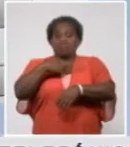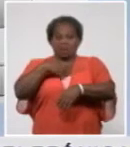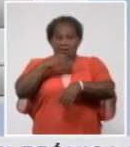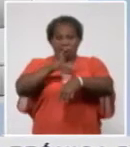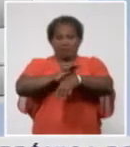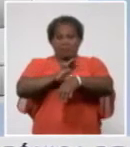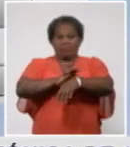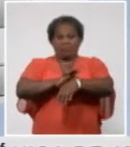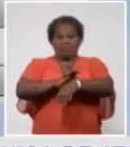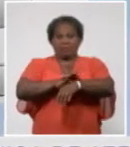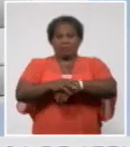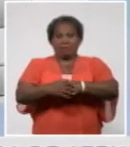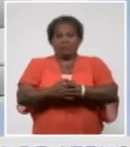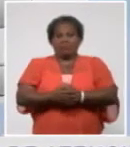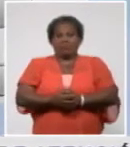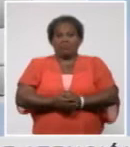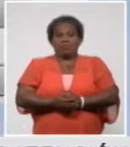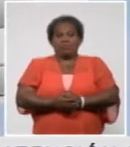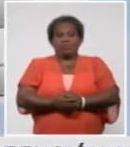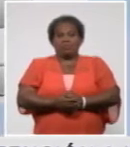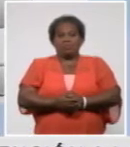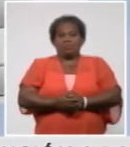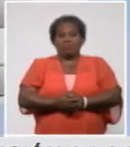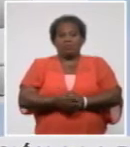29,611,395 infections.